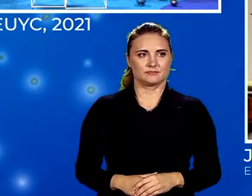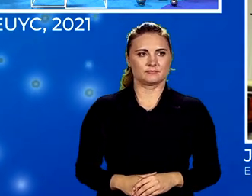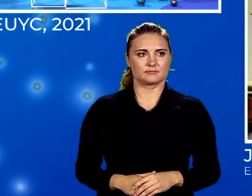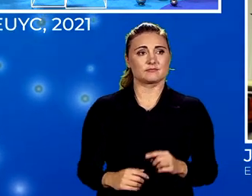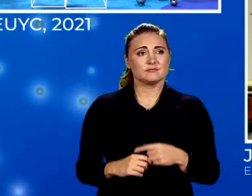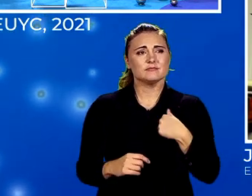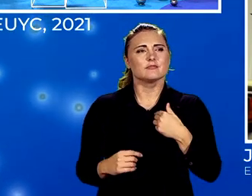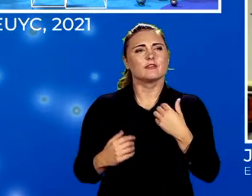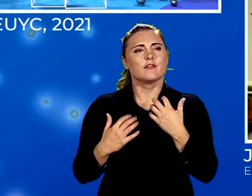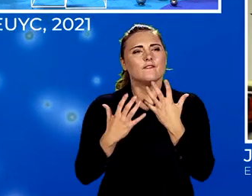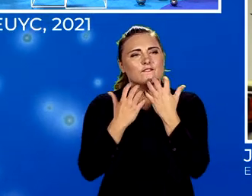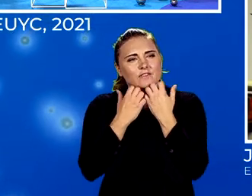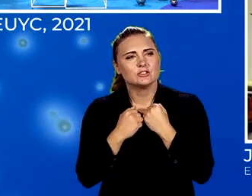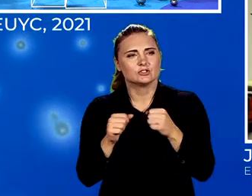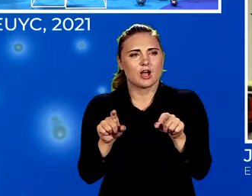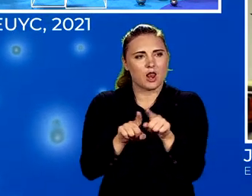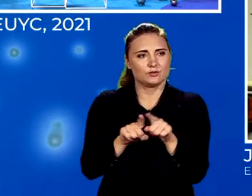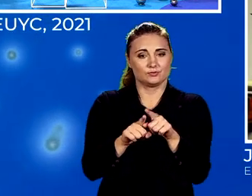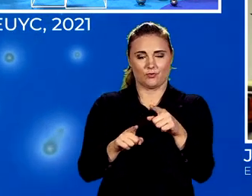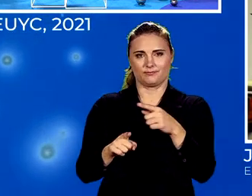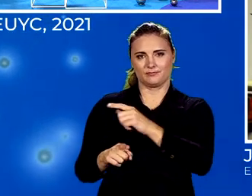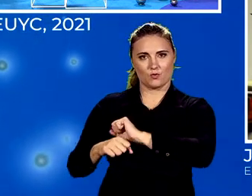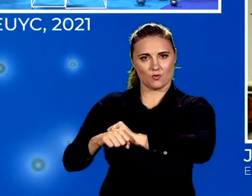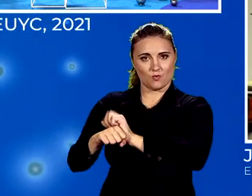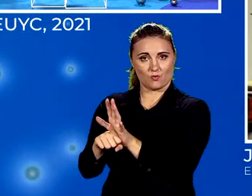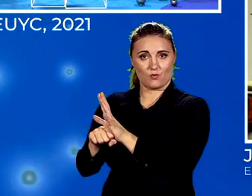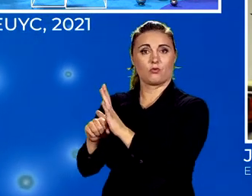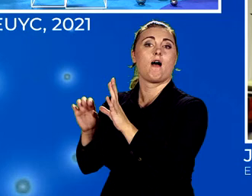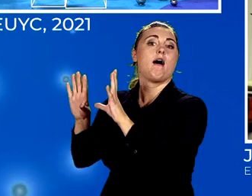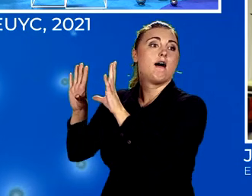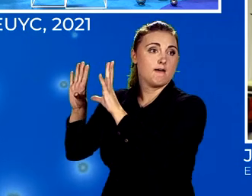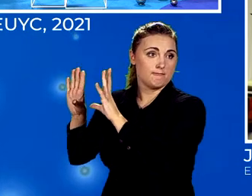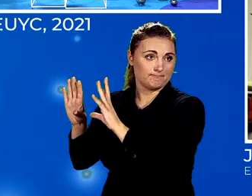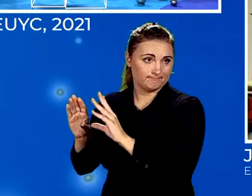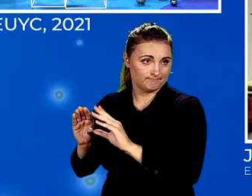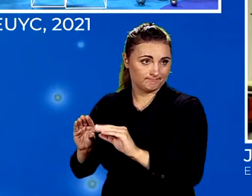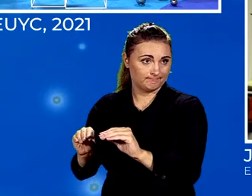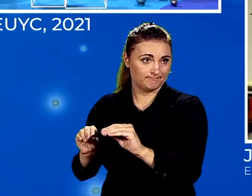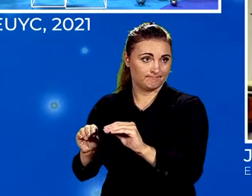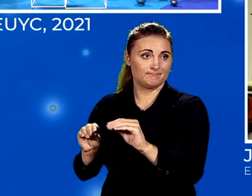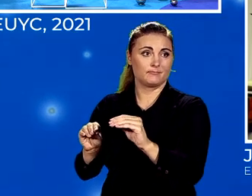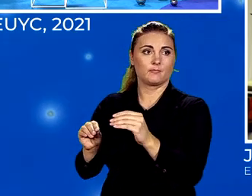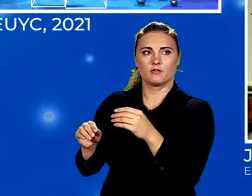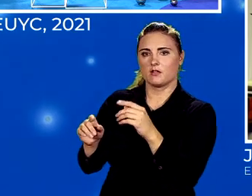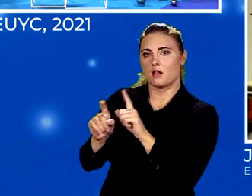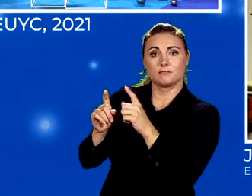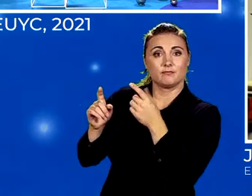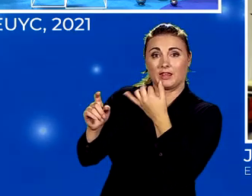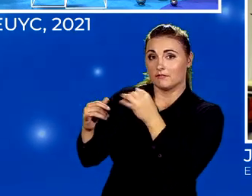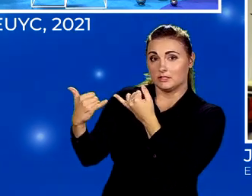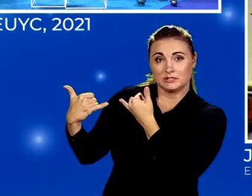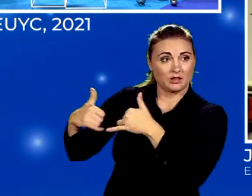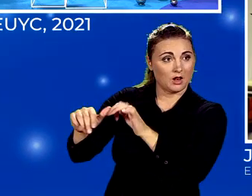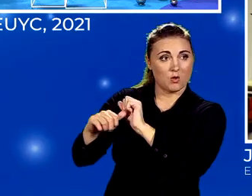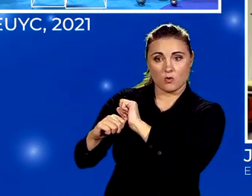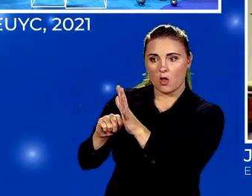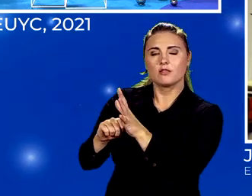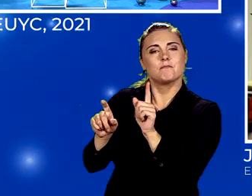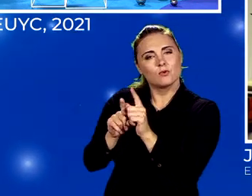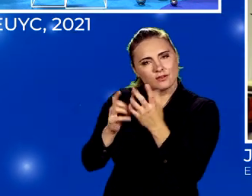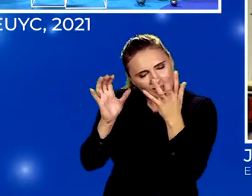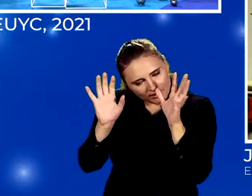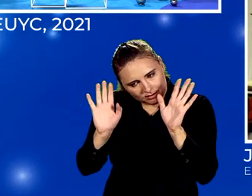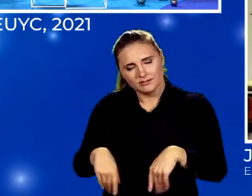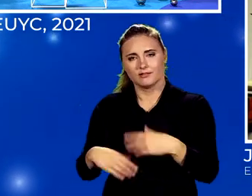due to the COVID pandemic has also raised questions and exposed inequalities related to the availability